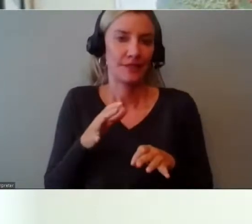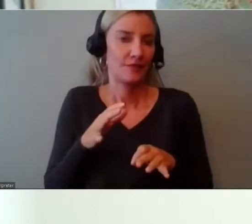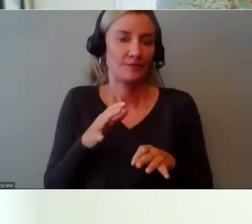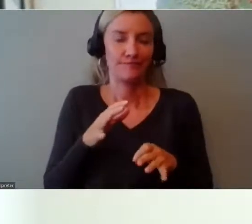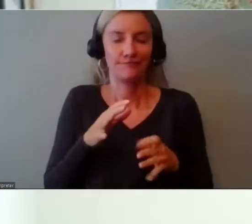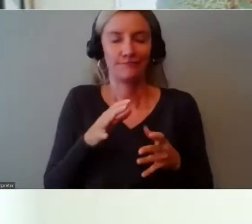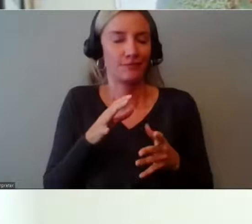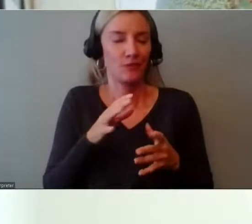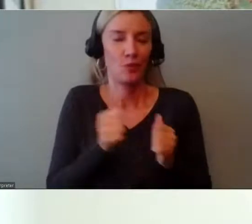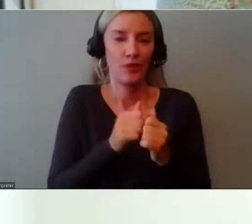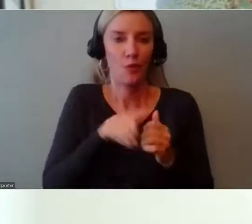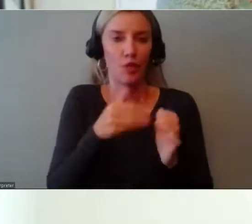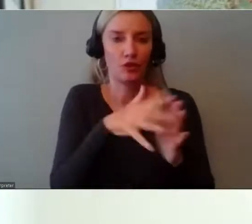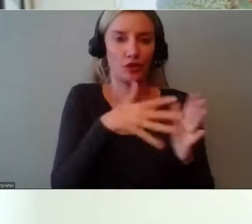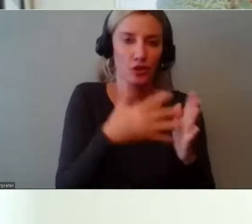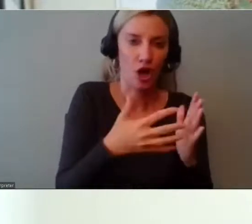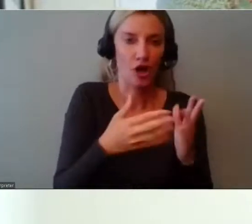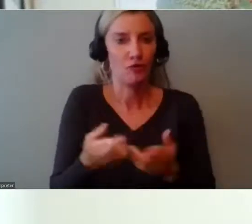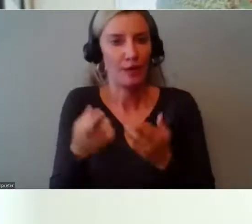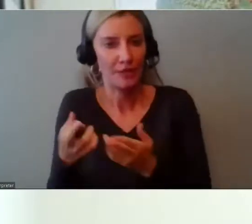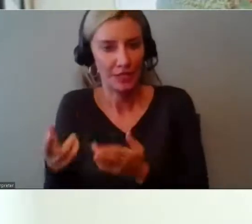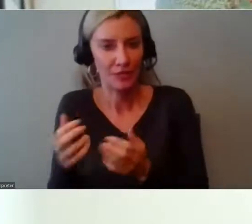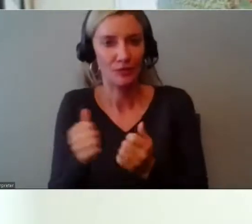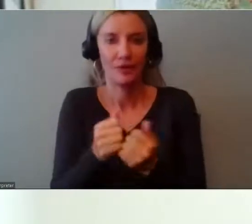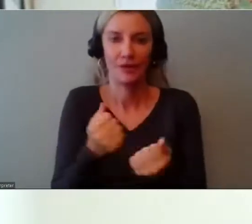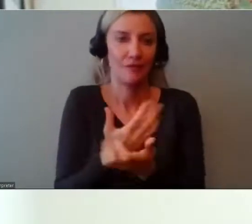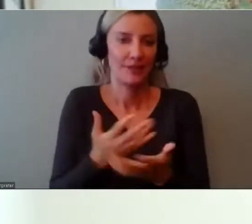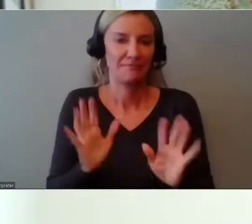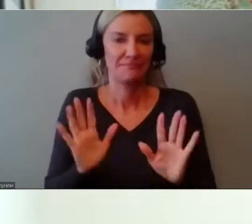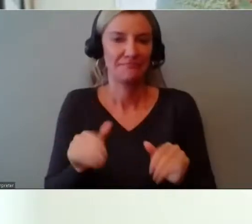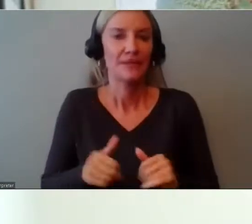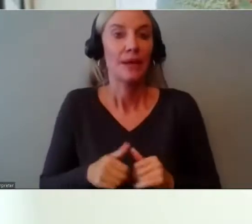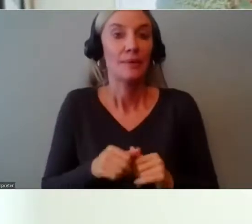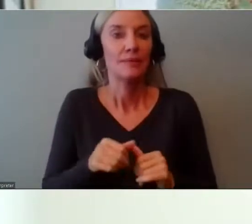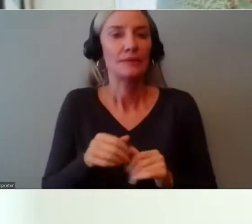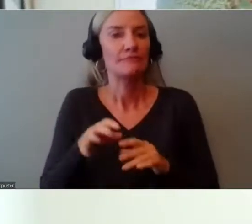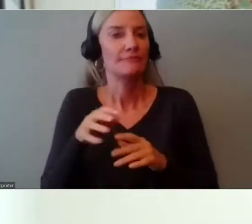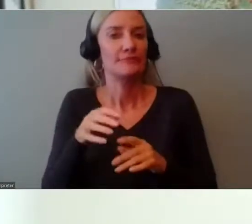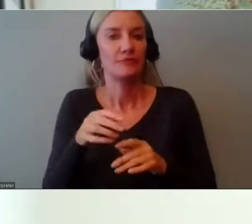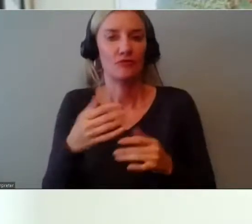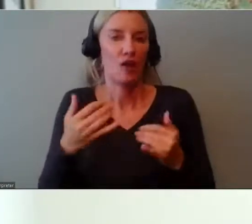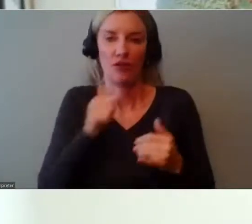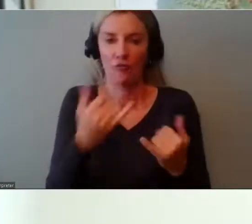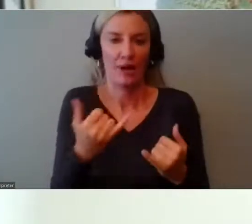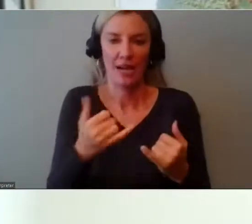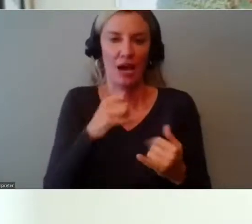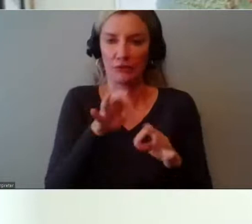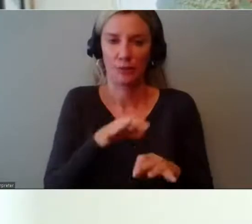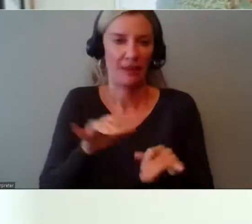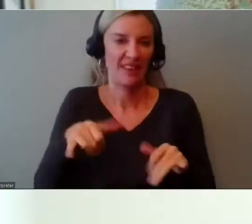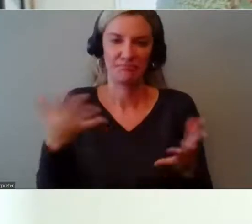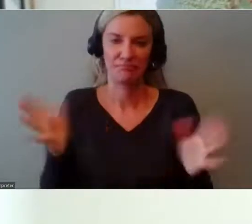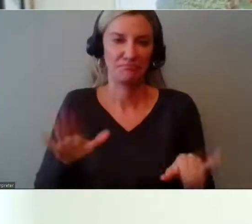charts and recommendations according to the flow charts detail by detail right now.